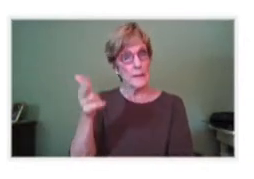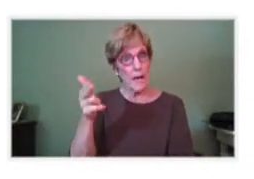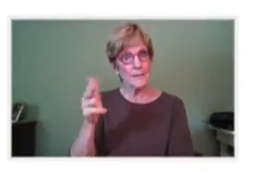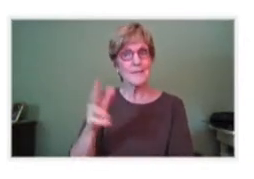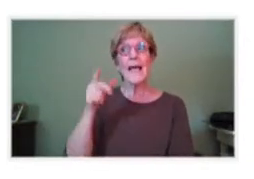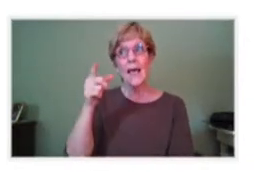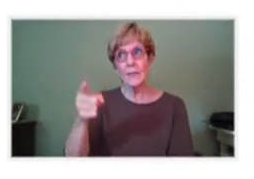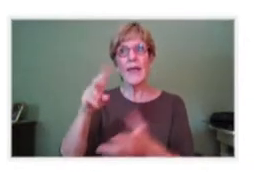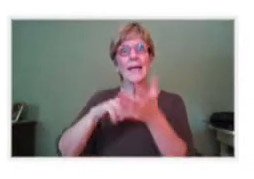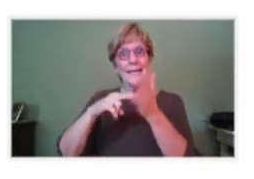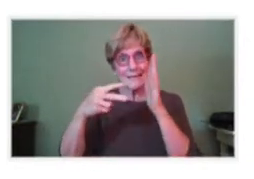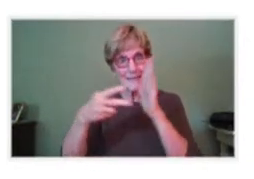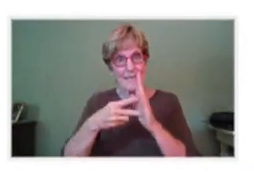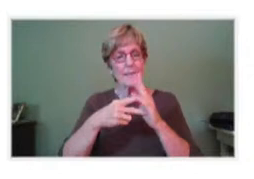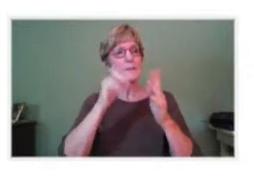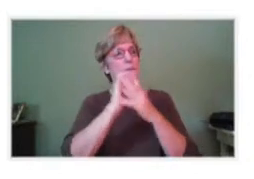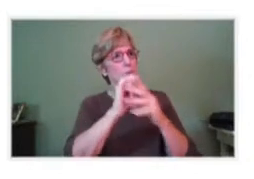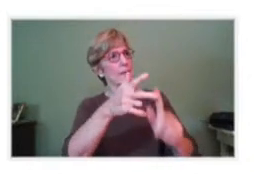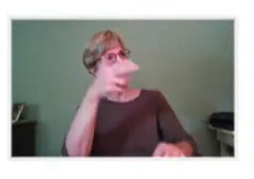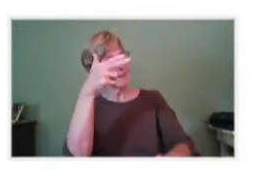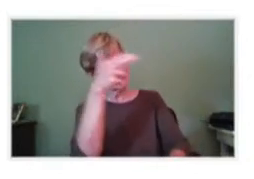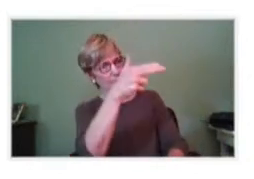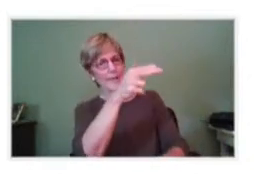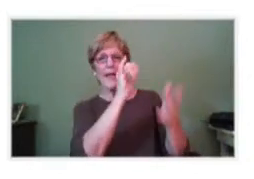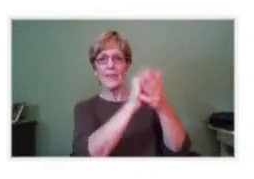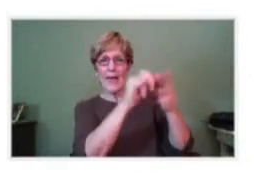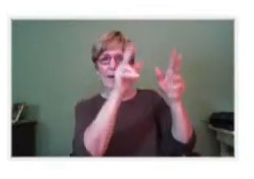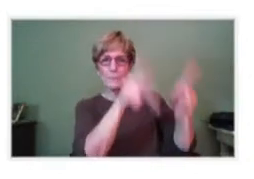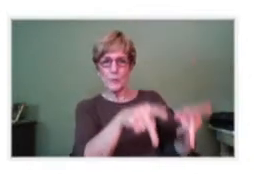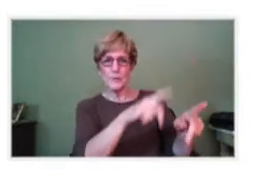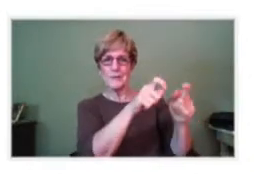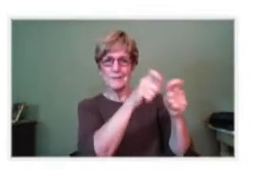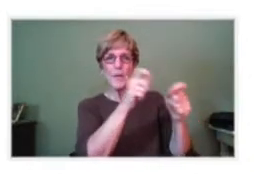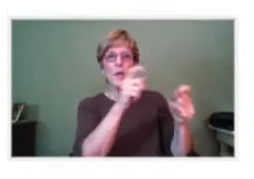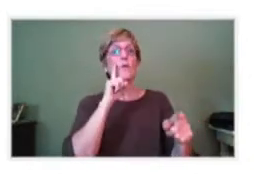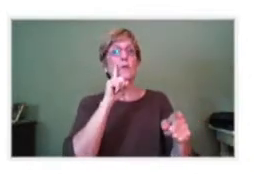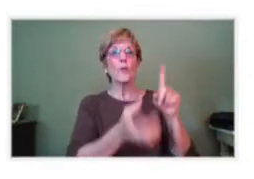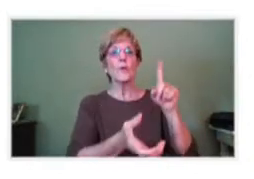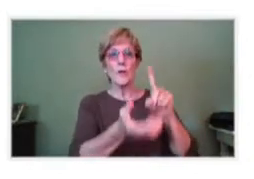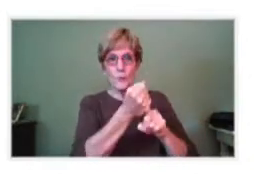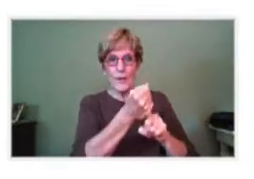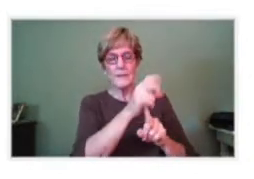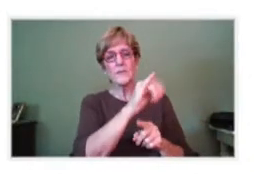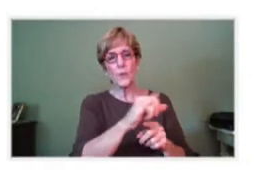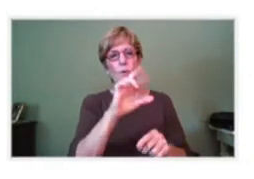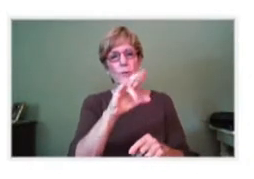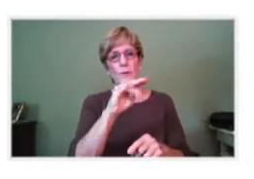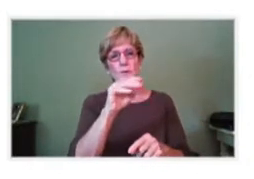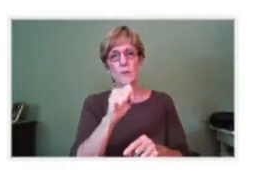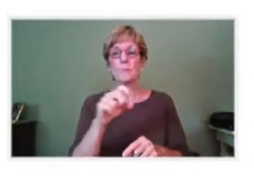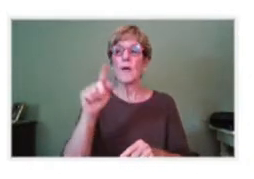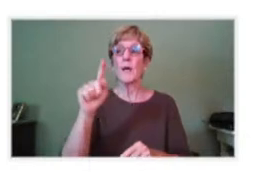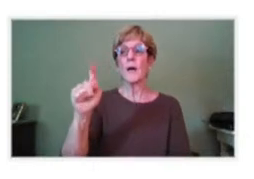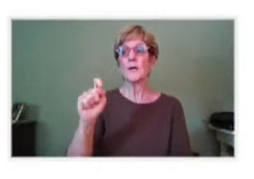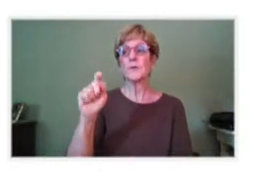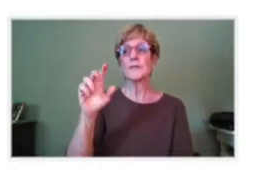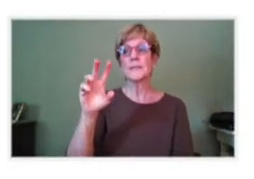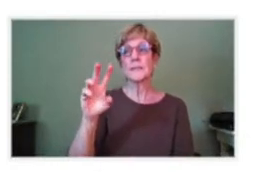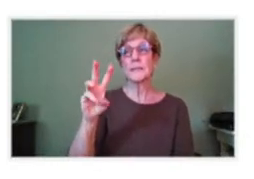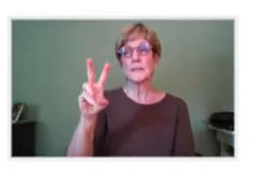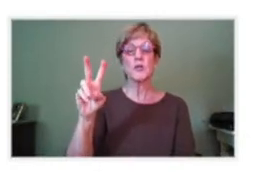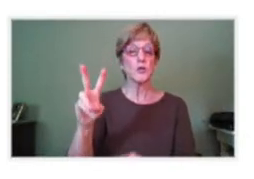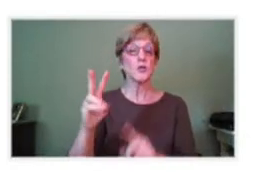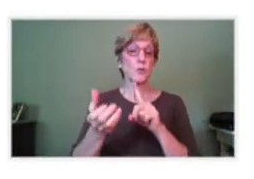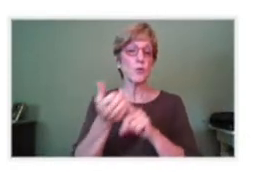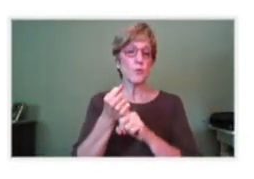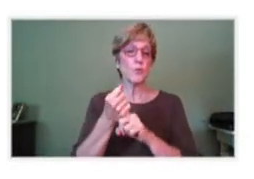the individuals that they're targeting for arrest for those gun crimes. And they've made 162 arrests so far